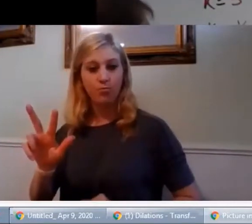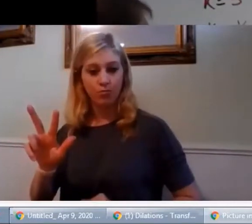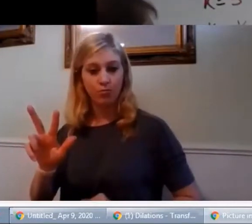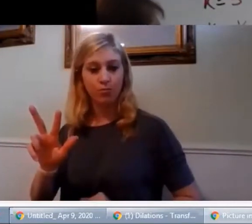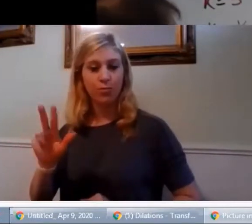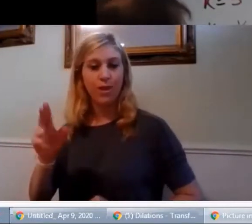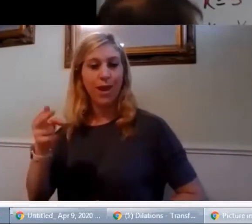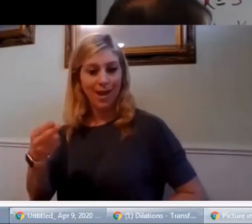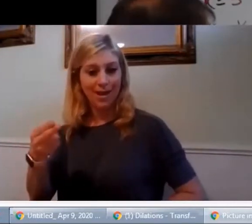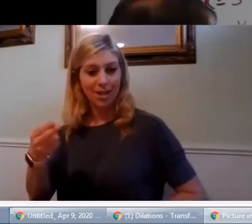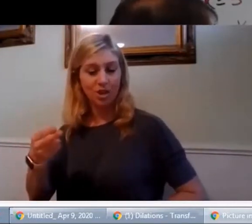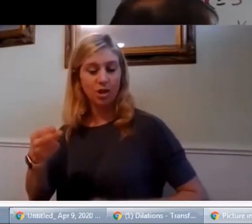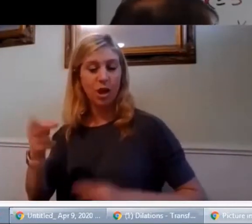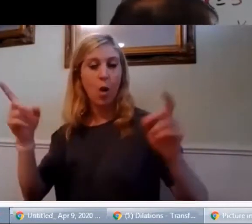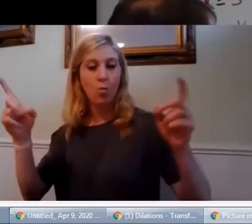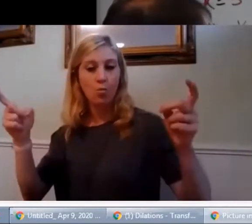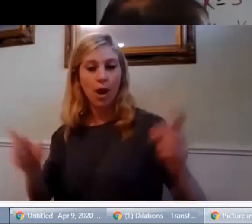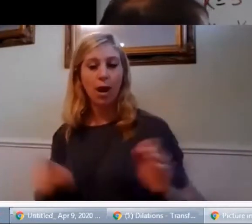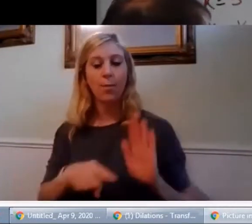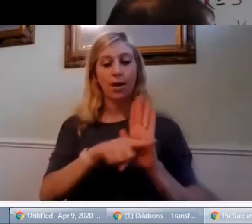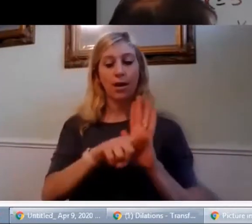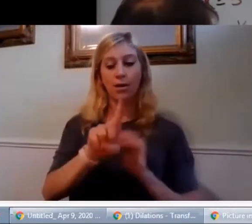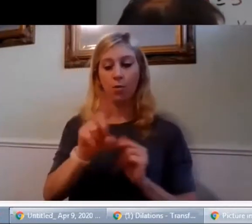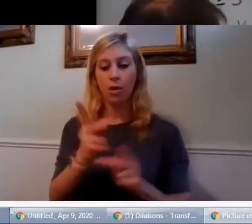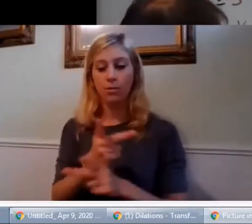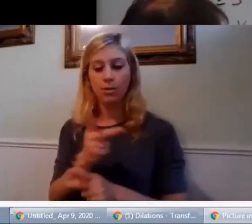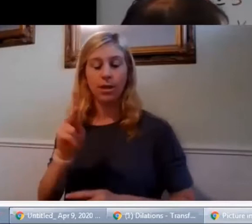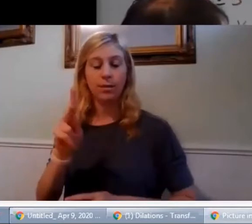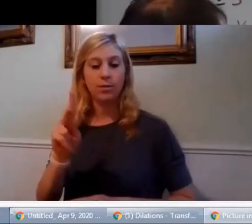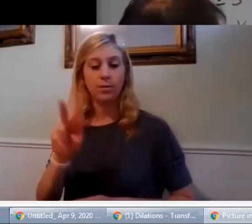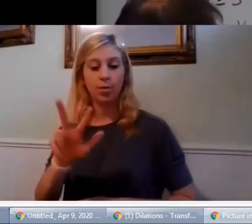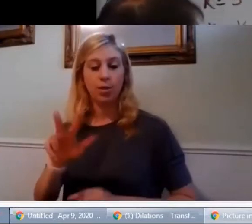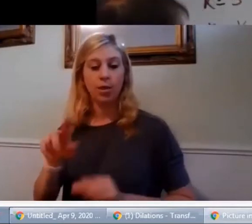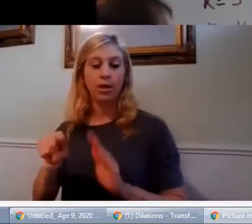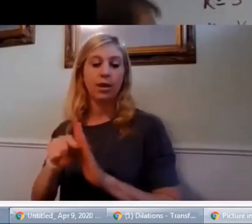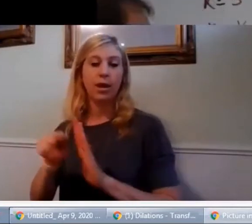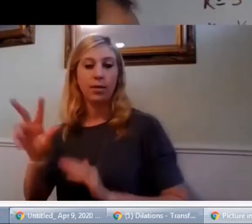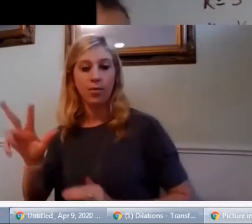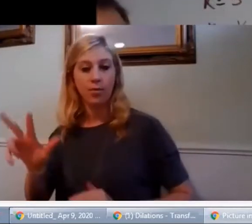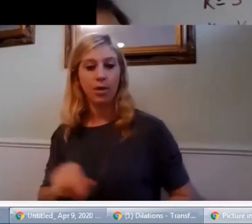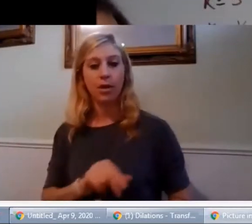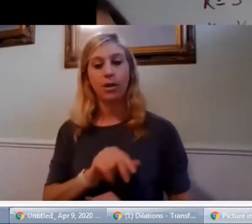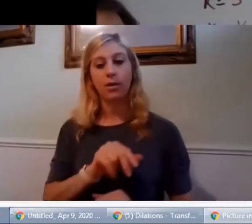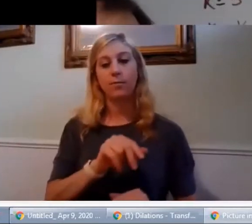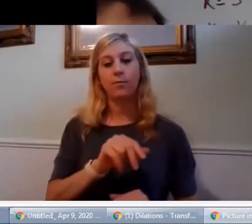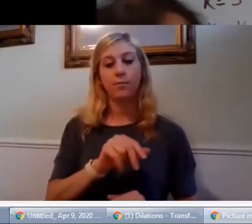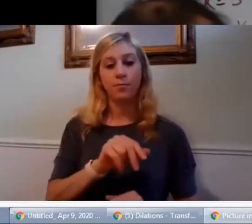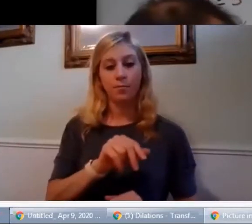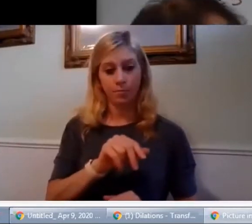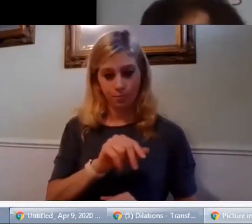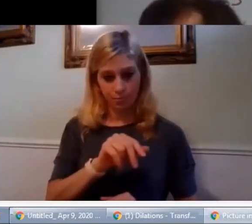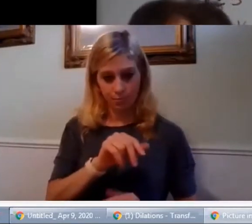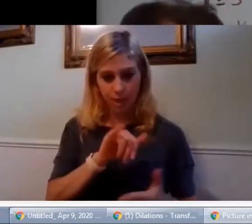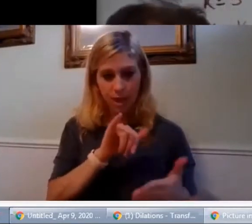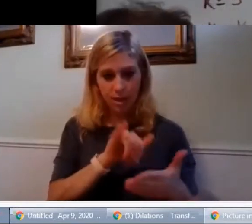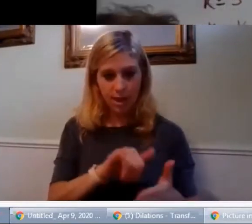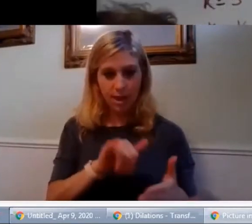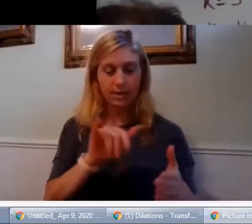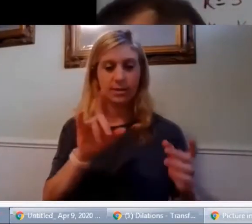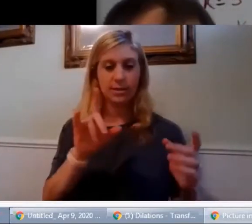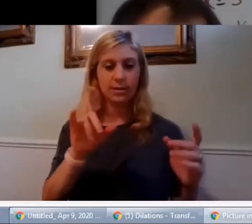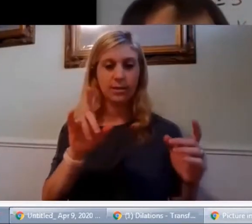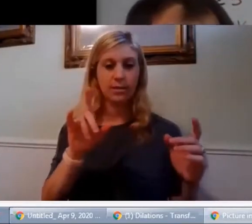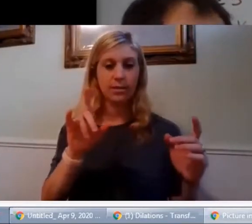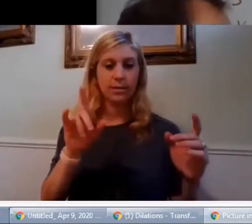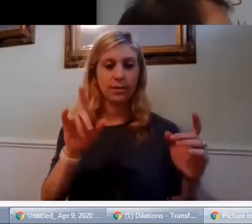-3. -1 times 3 is -3. That is I prime. Okay,